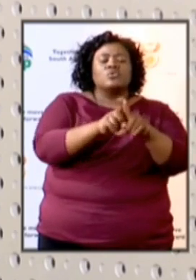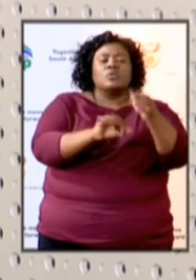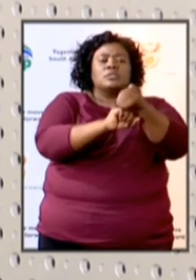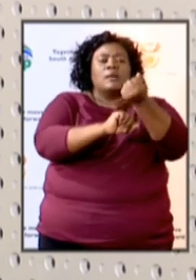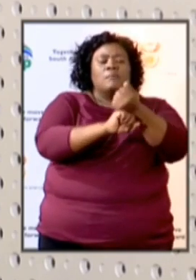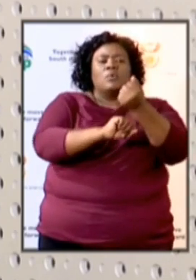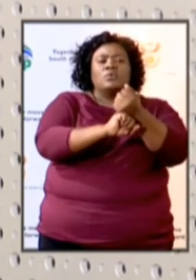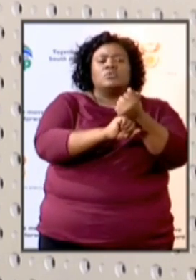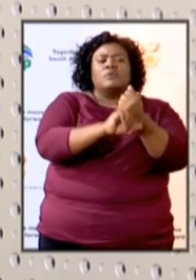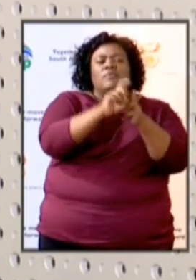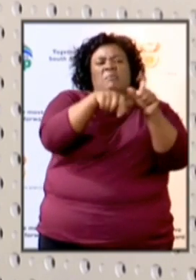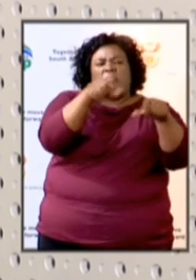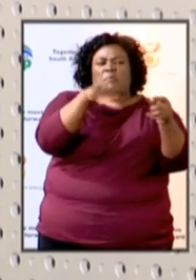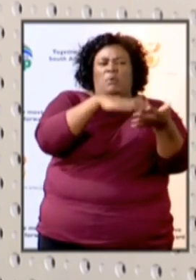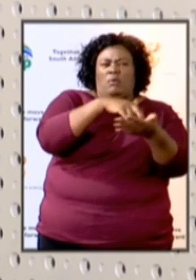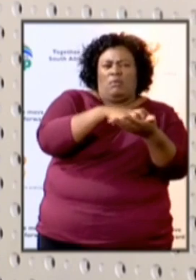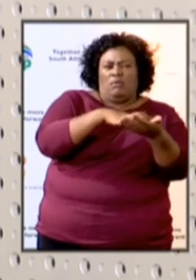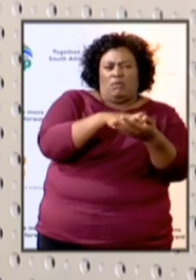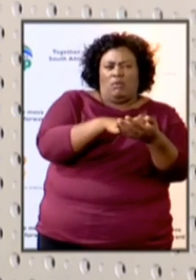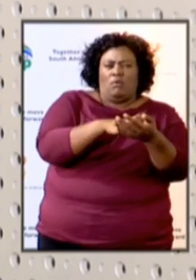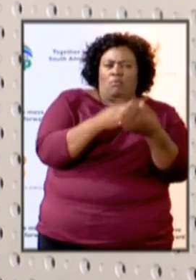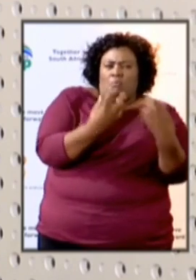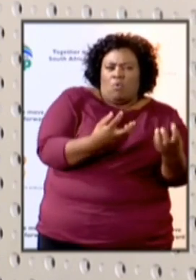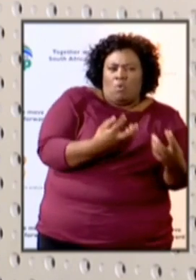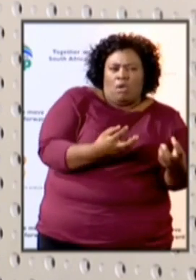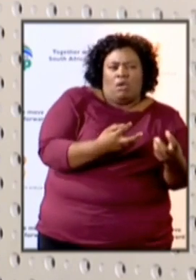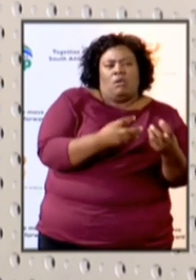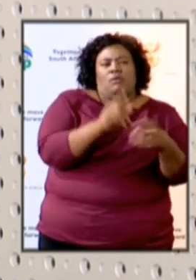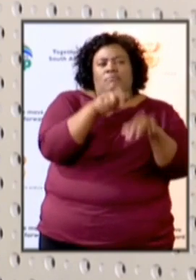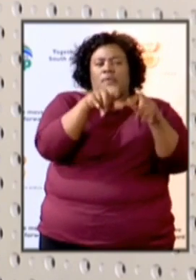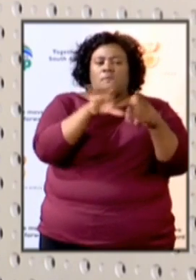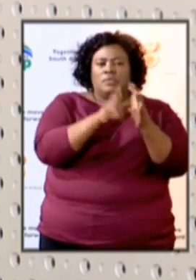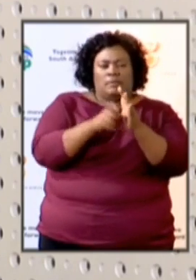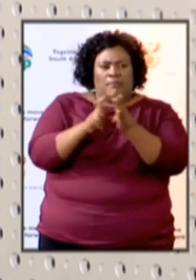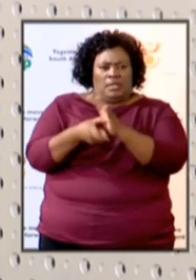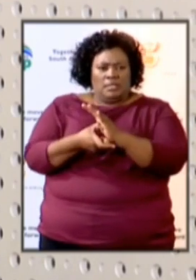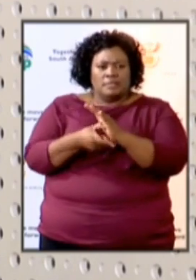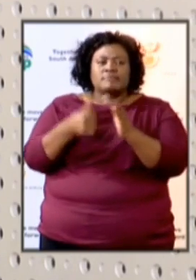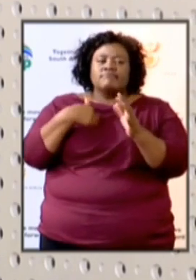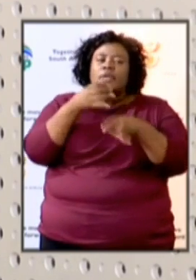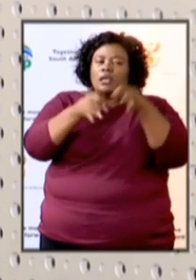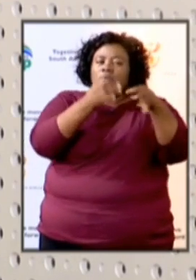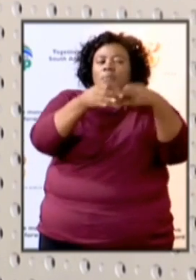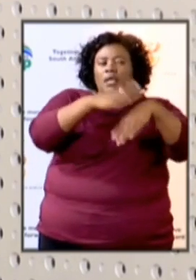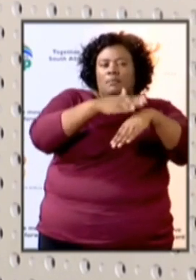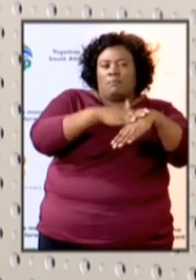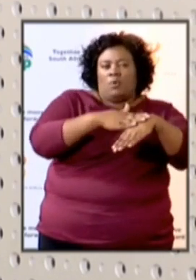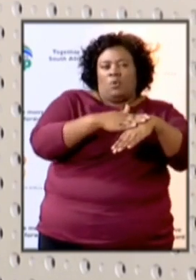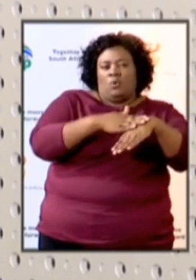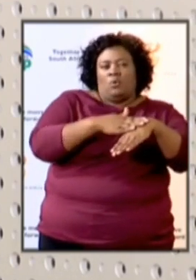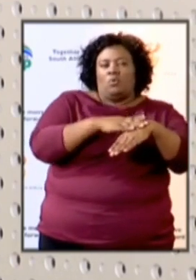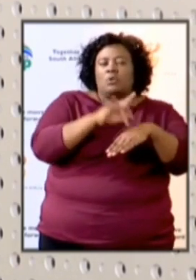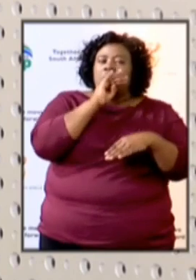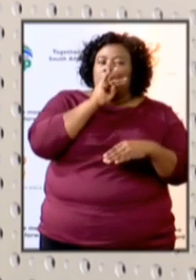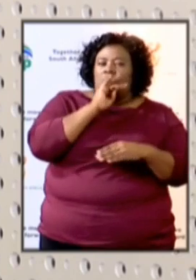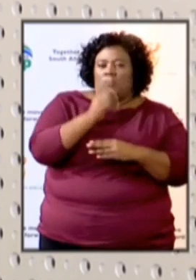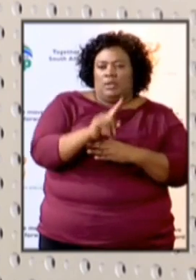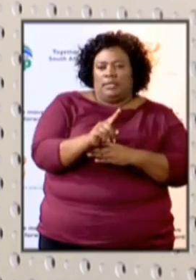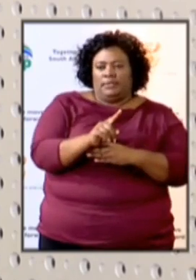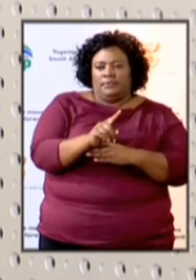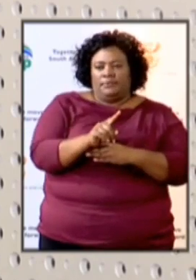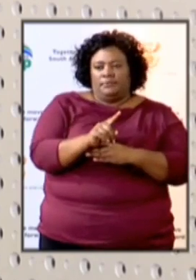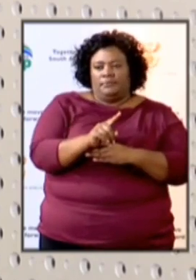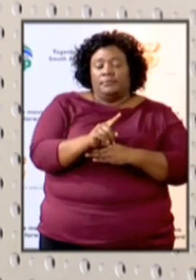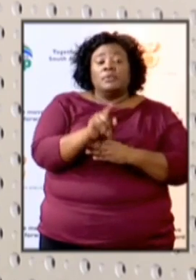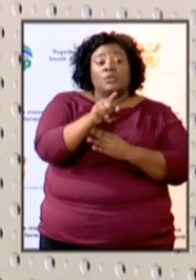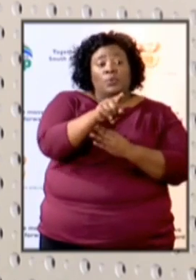I'll explain that because it might seem strange that we also looked at promotion of community well-being.